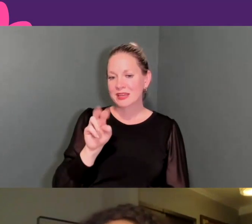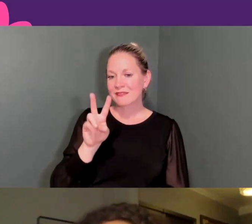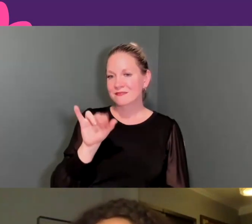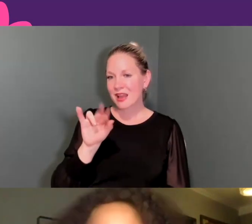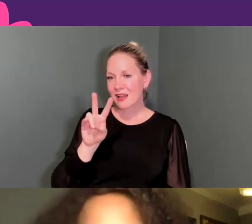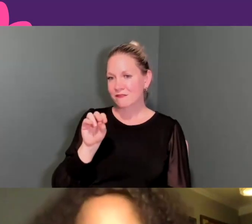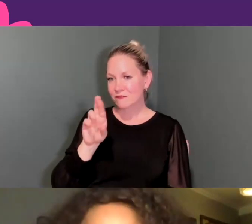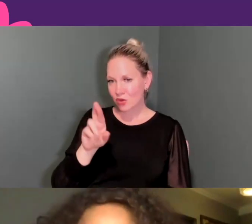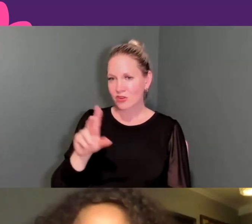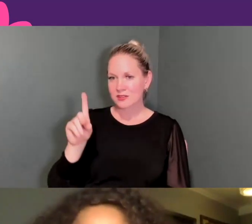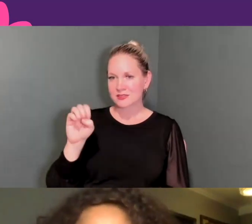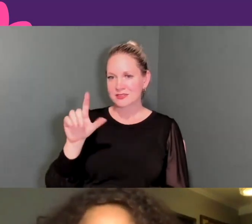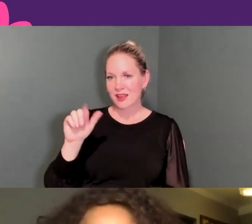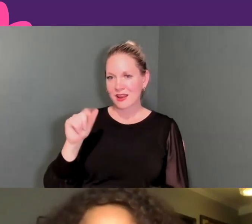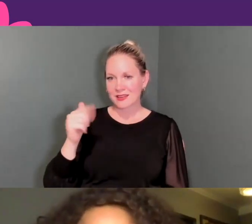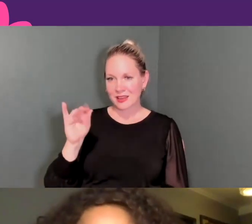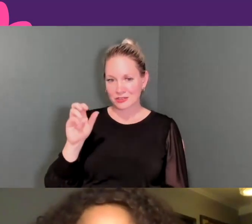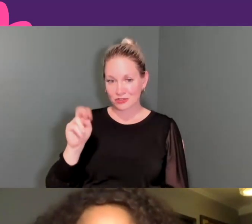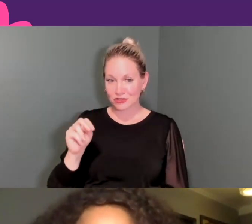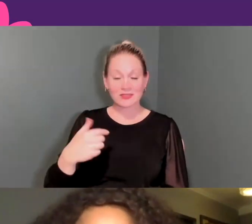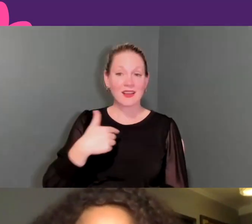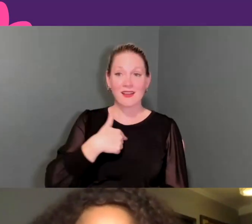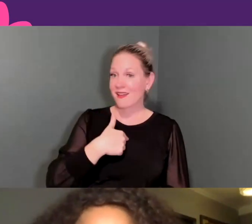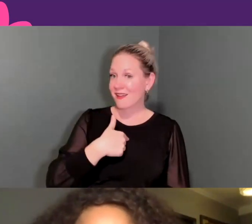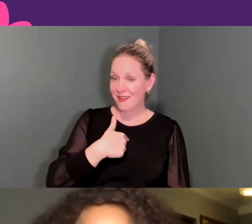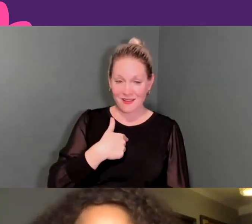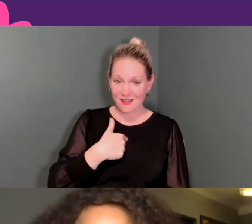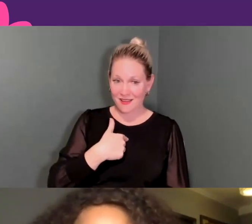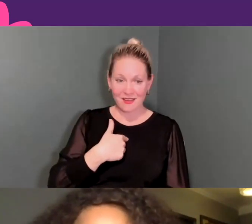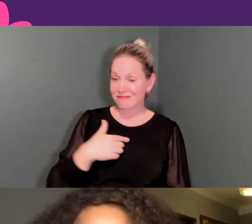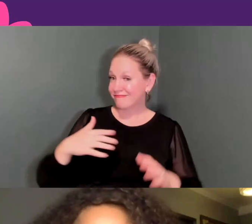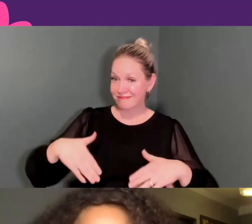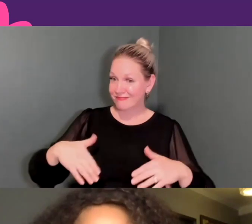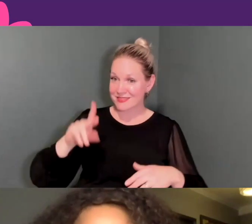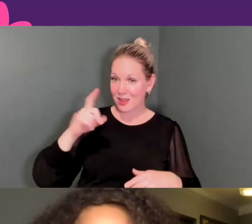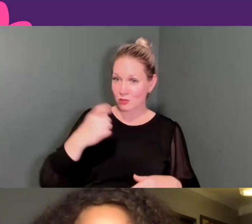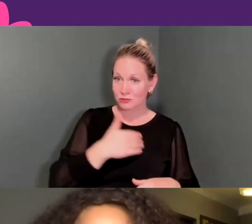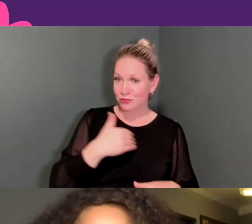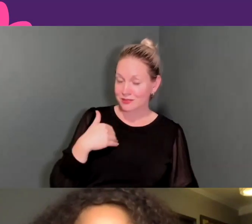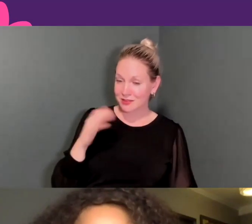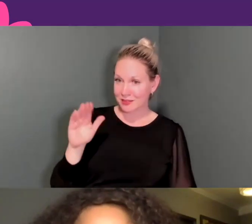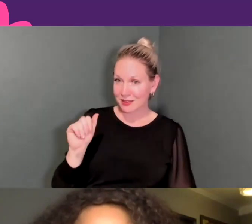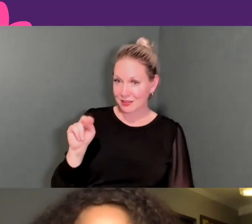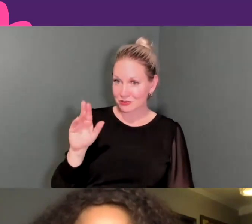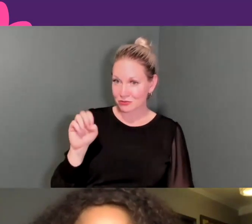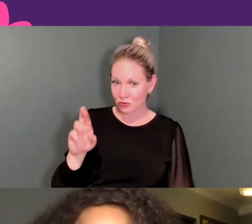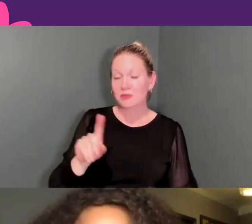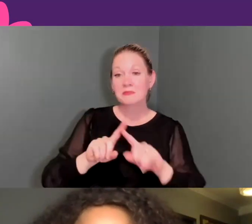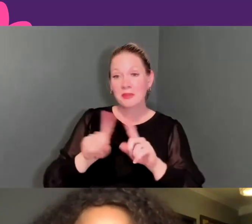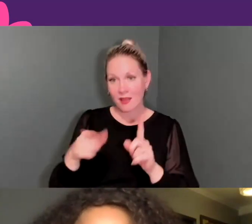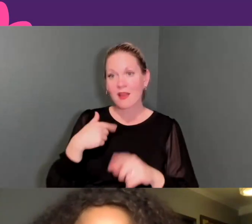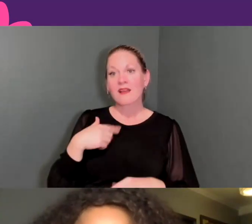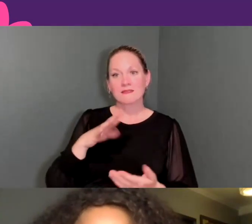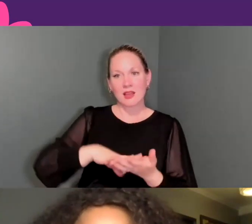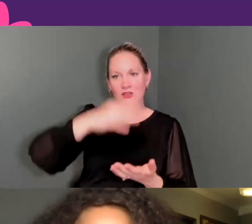delegation. I have not actually been diagnosed with breast cancer, but I found out at a very young age that I